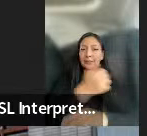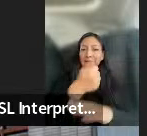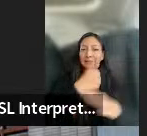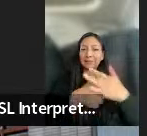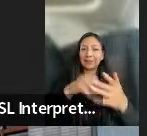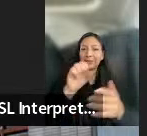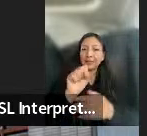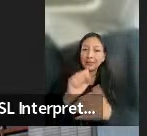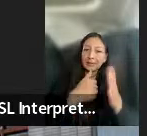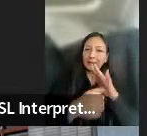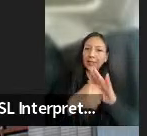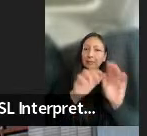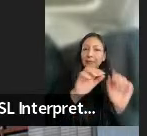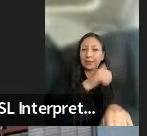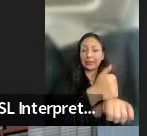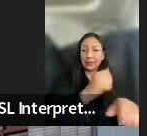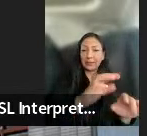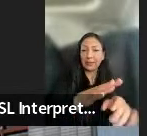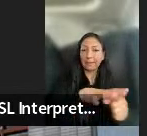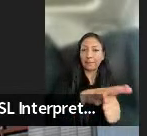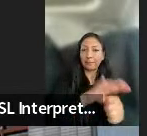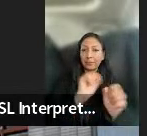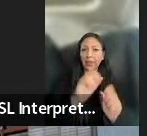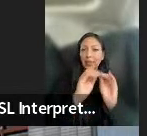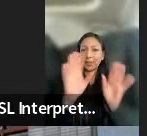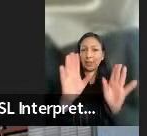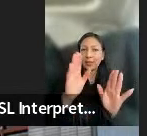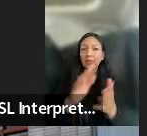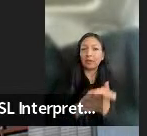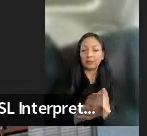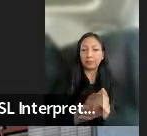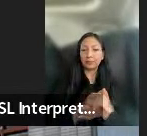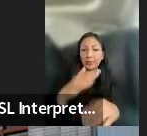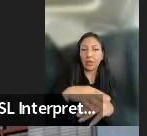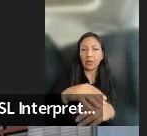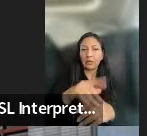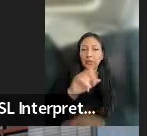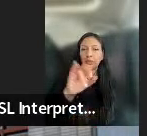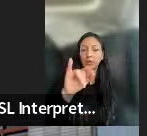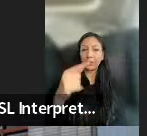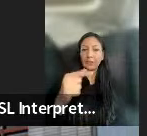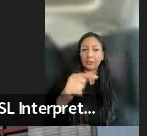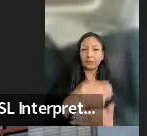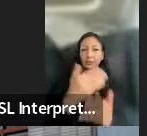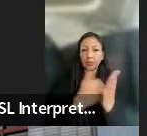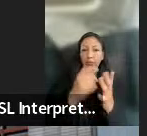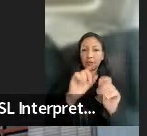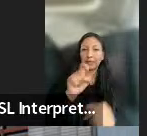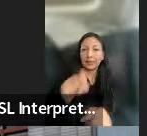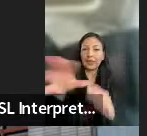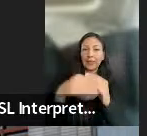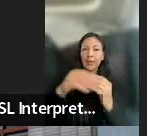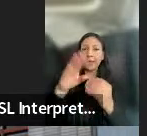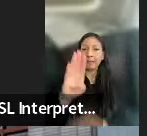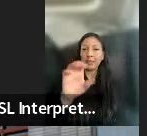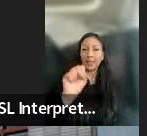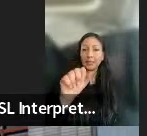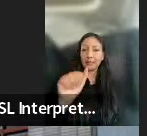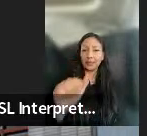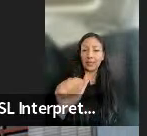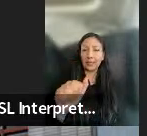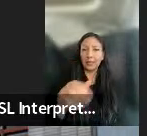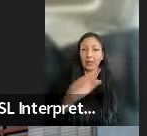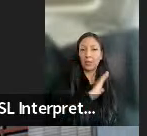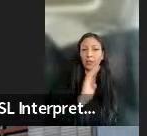a use that is currently listed in the zoning resolution, and thus must obtain a BSA, a Board of Standards and Appeals special